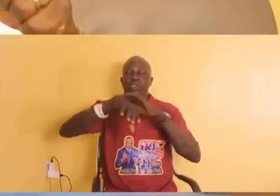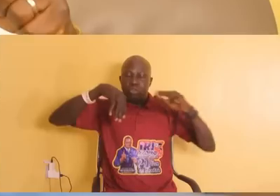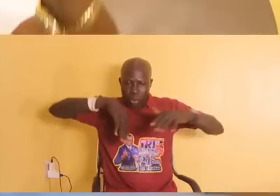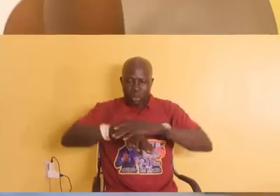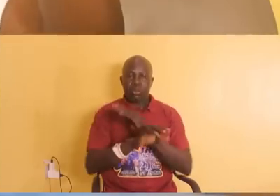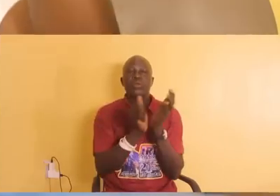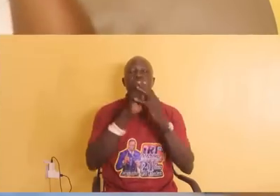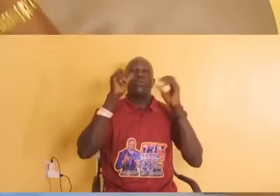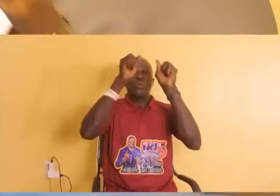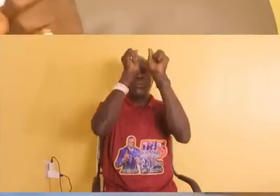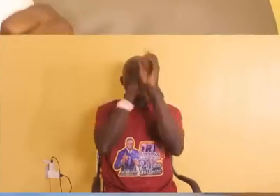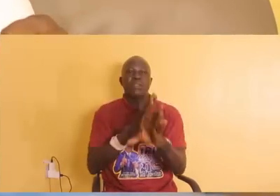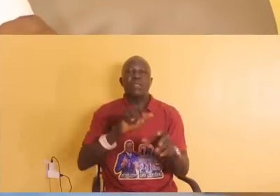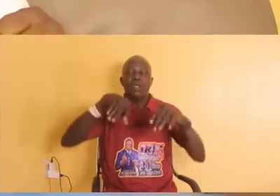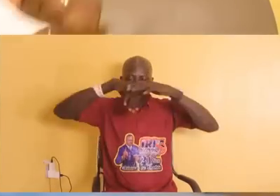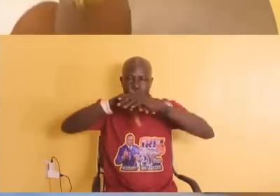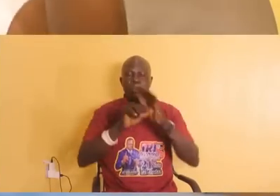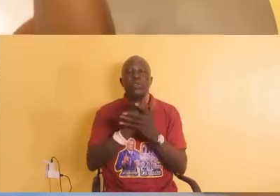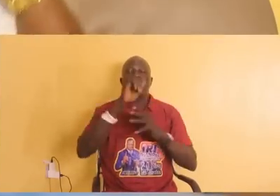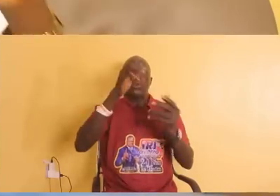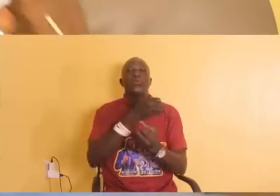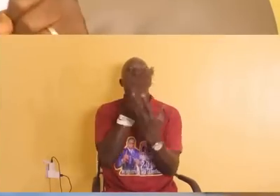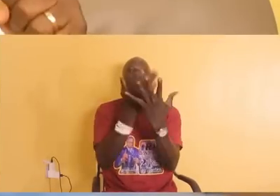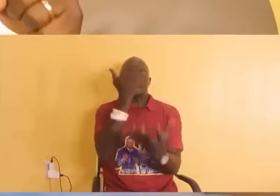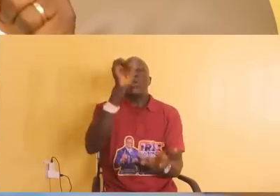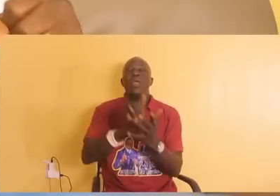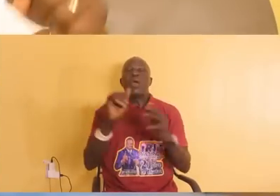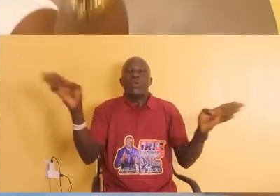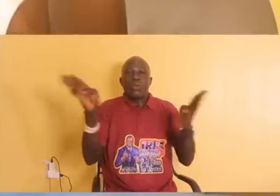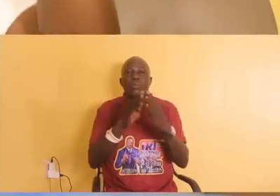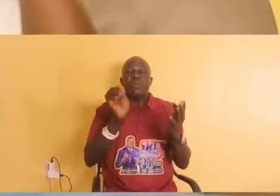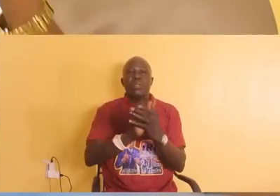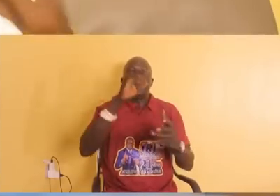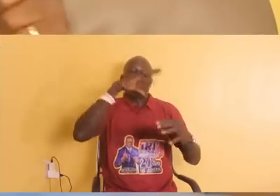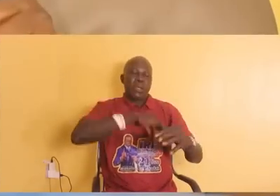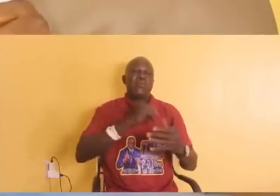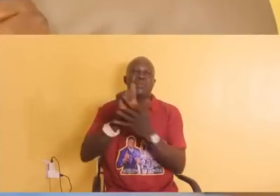go into blessing. You will move into wealth. You will meet